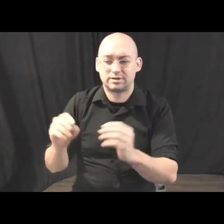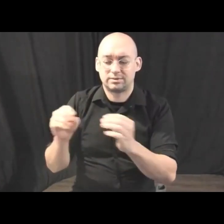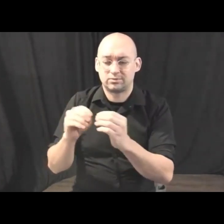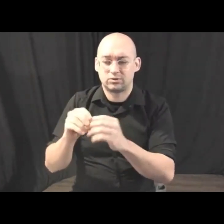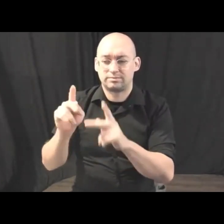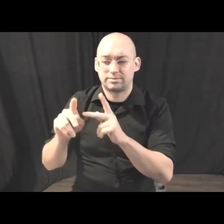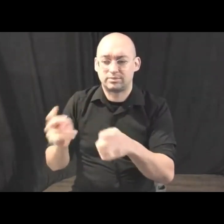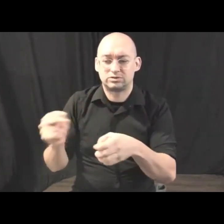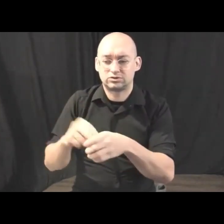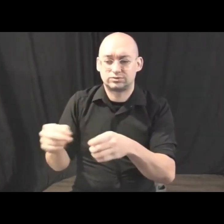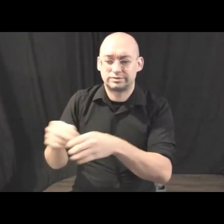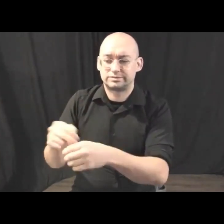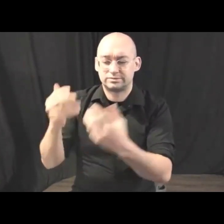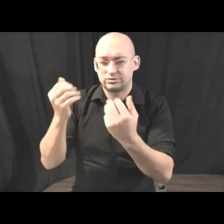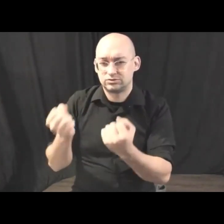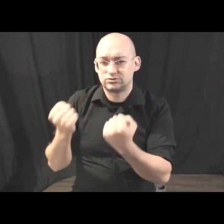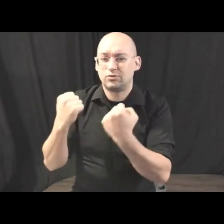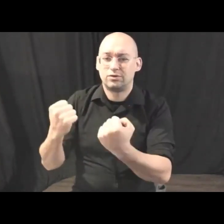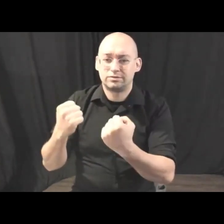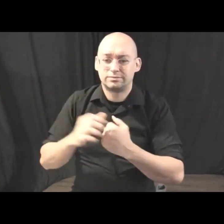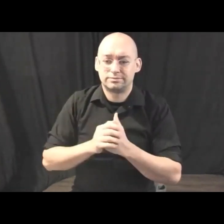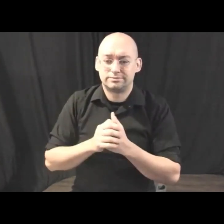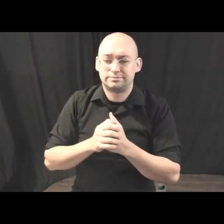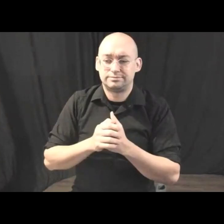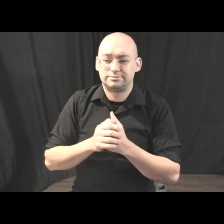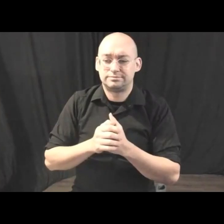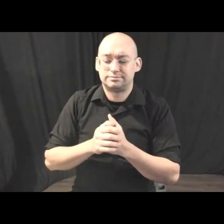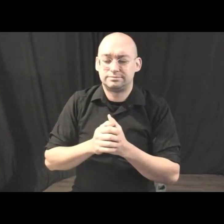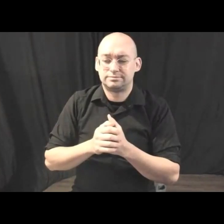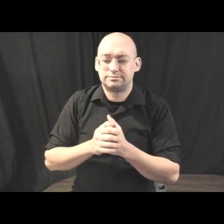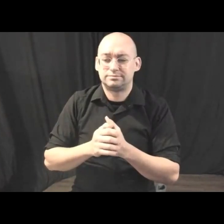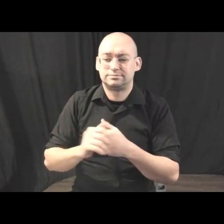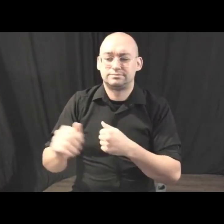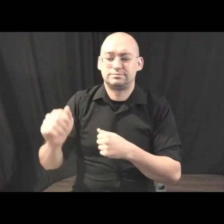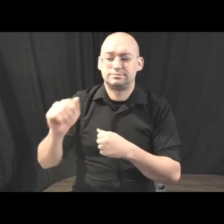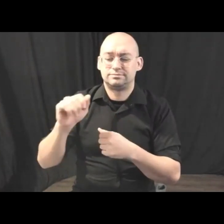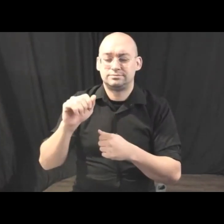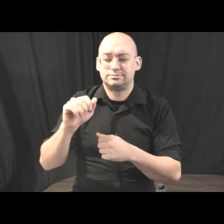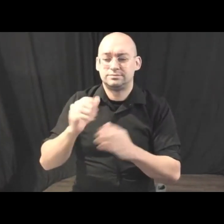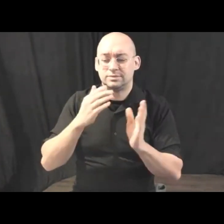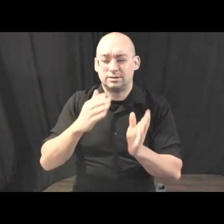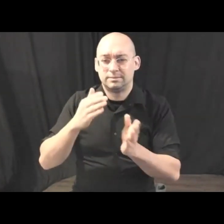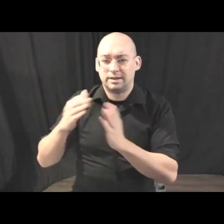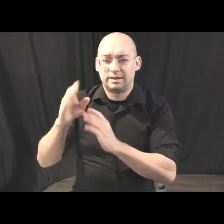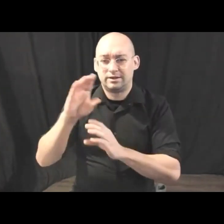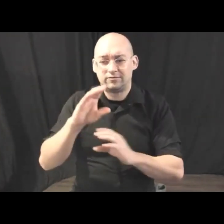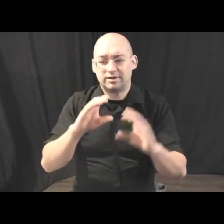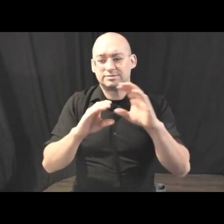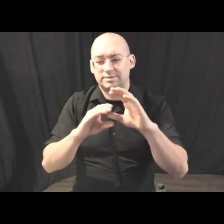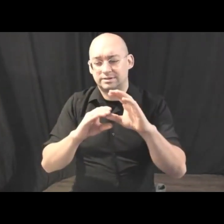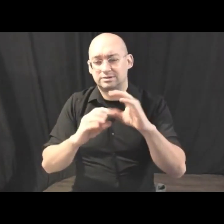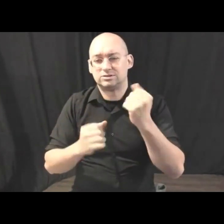that the quality of service as a result is impacted. Strategic investments in affordable senior and supportive